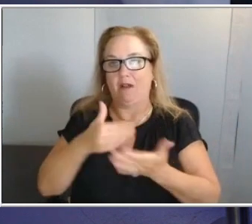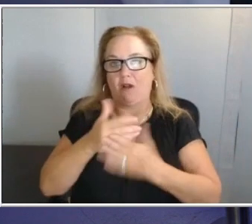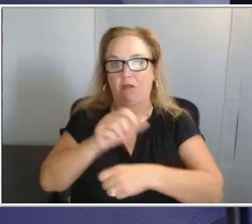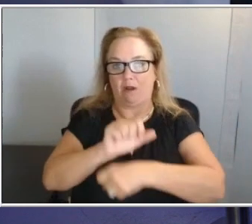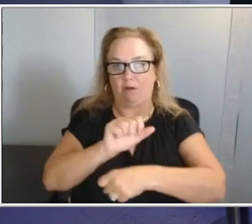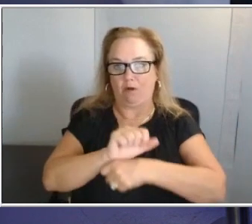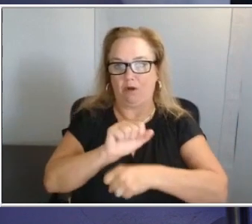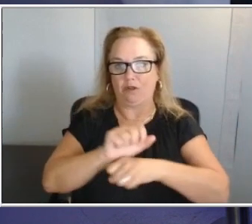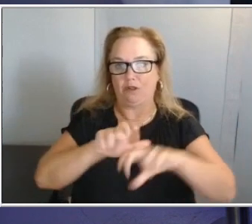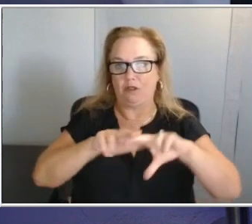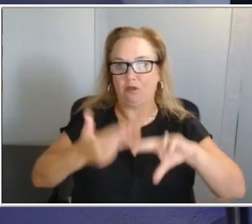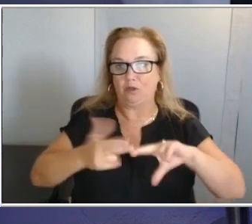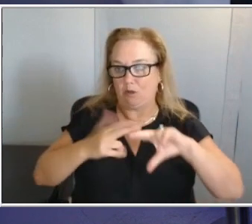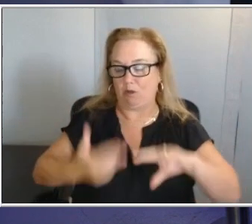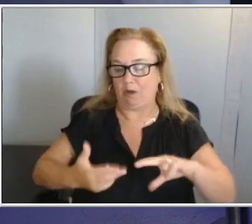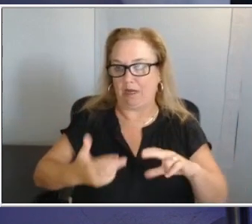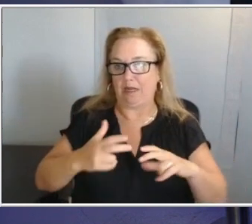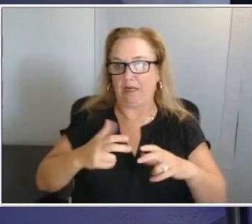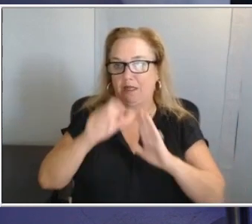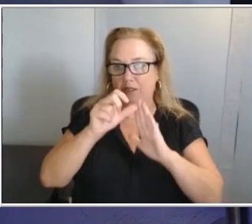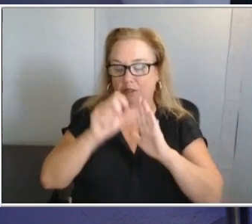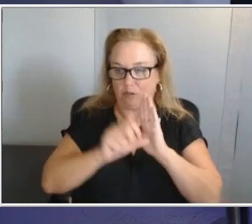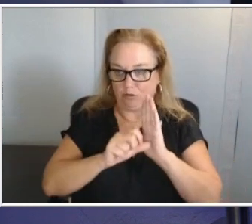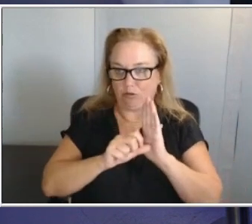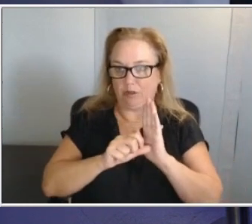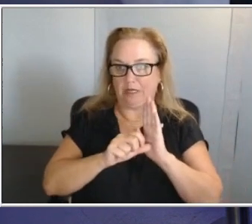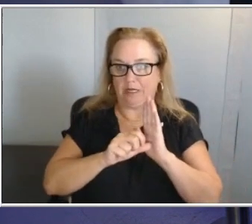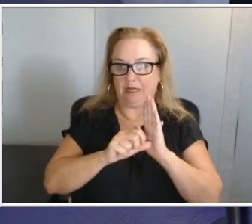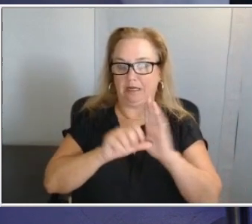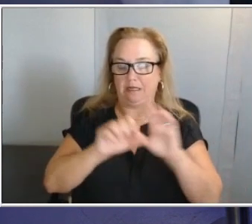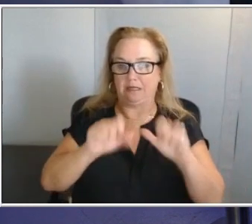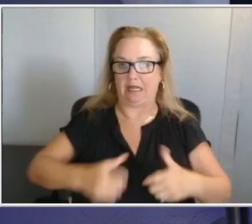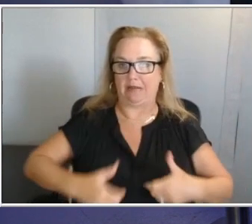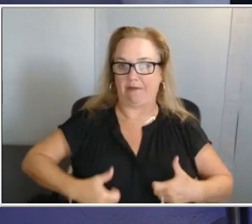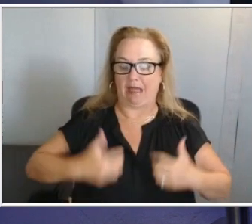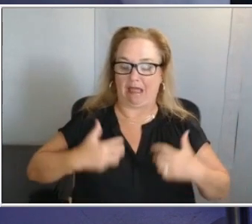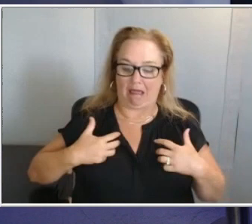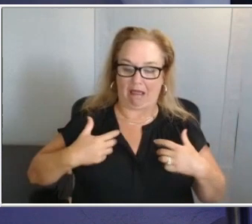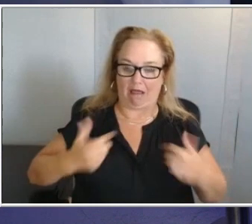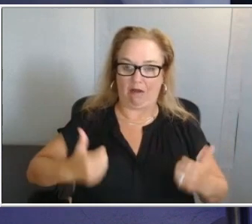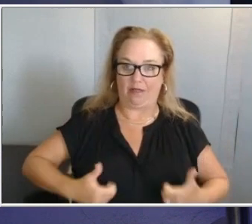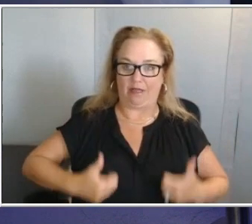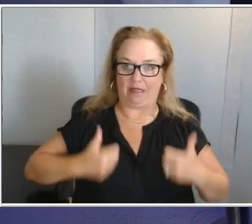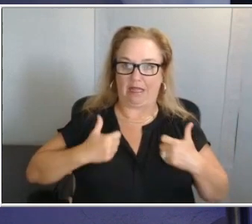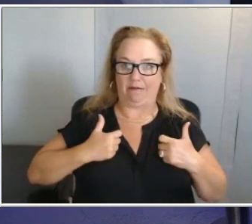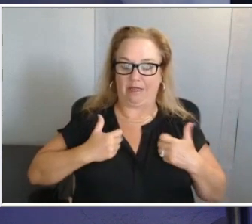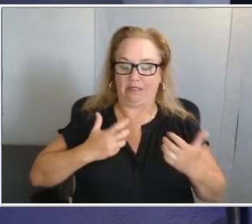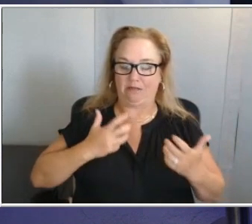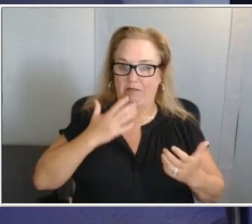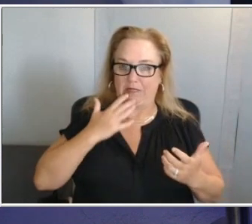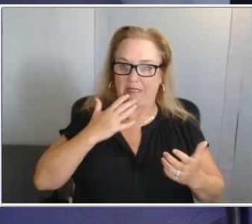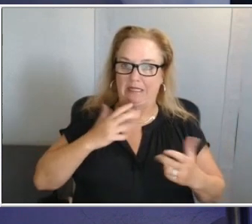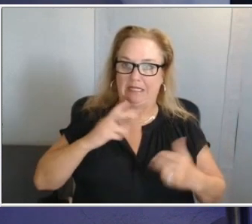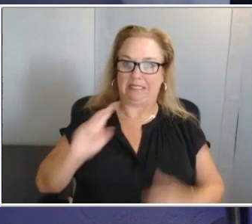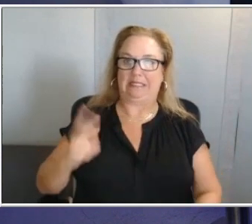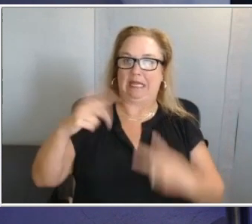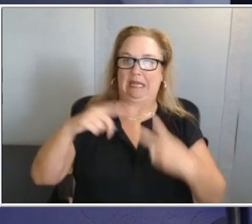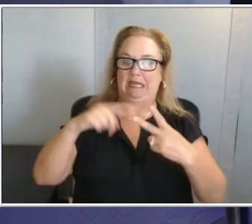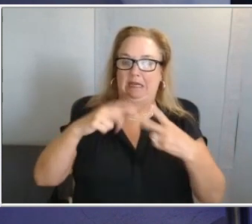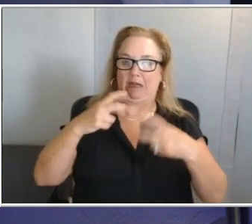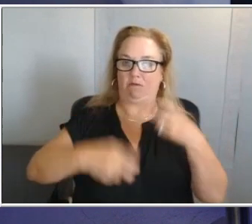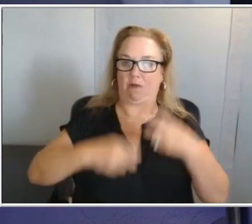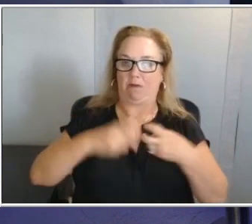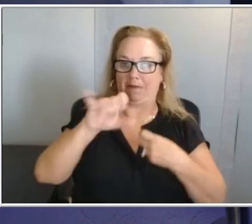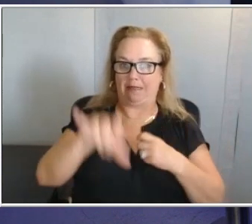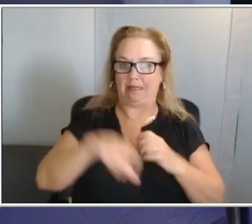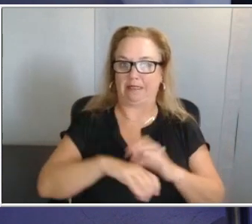or the procedure to enable them to live a healthier life, it's a shame that they have to deal with a second problem like this.